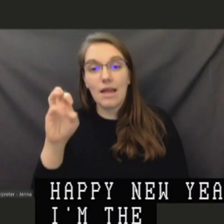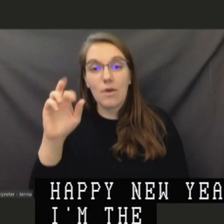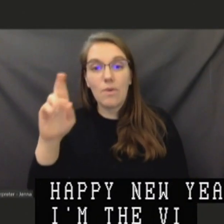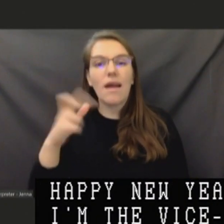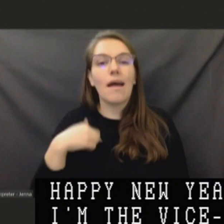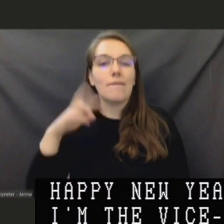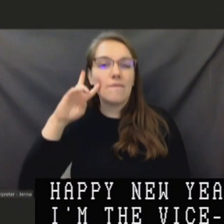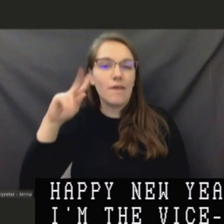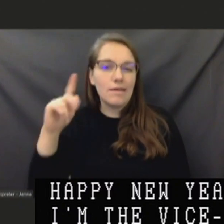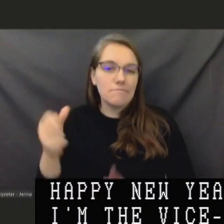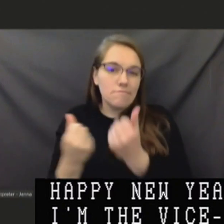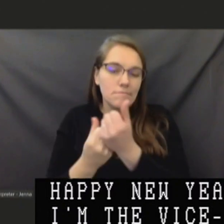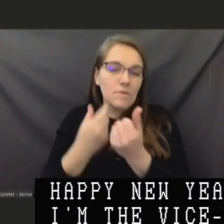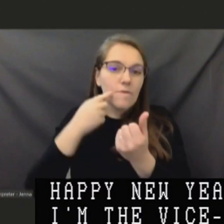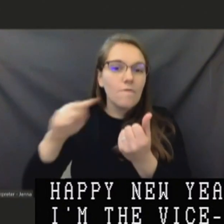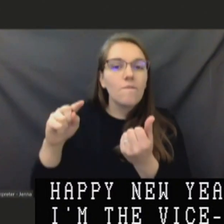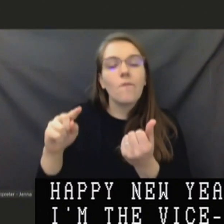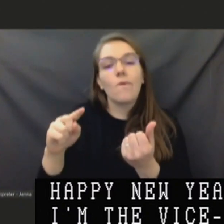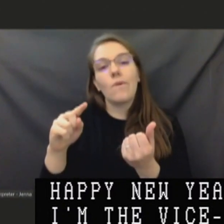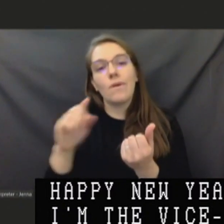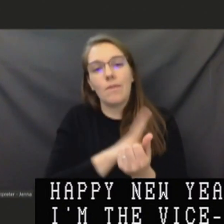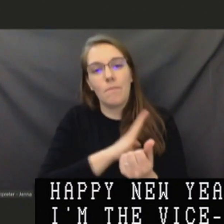Bay.